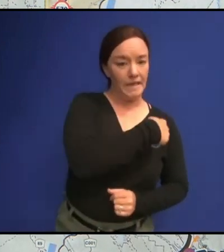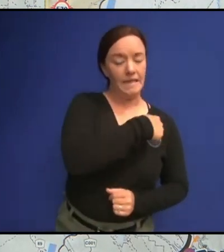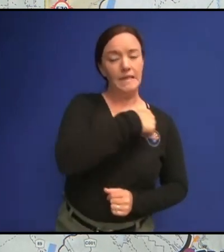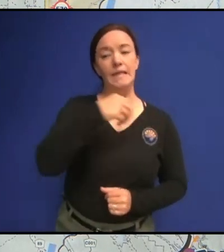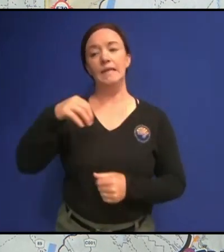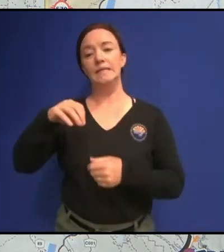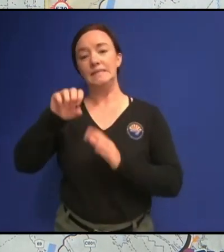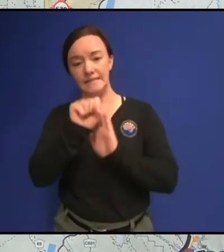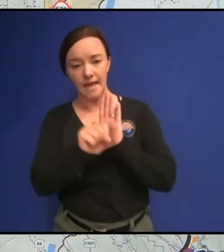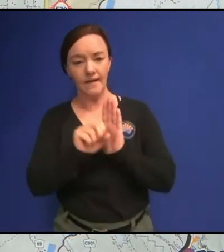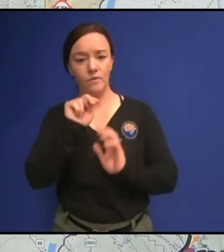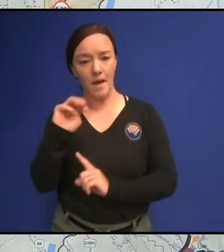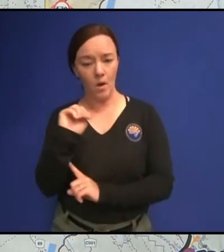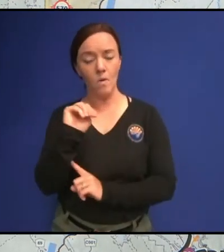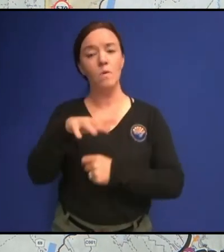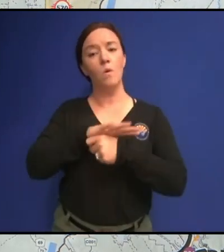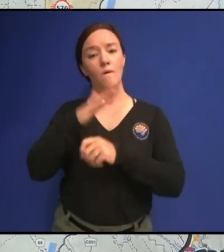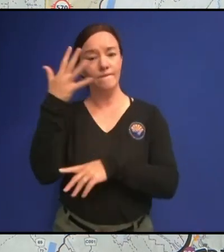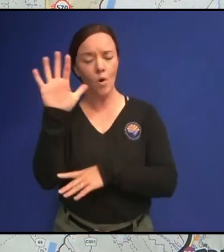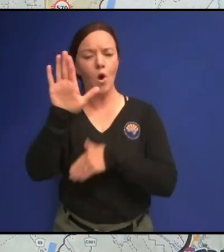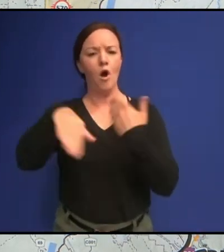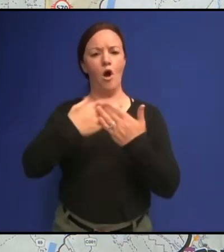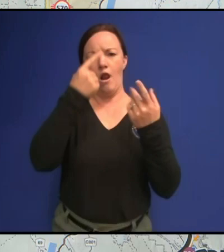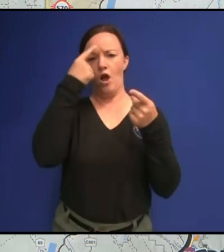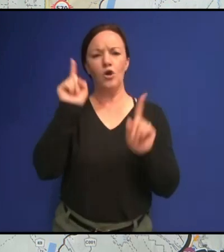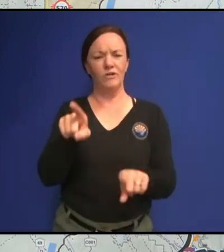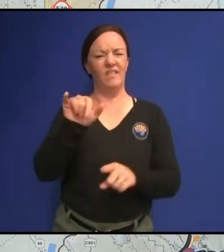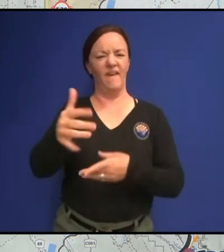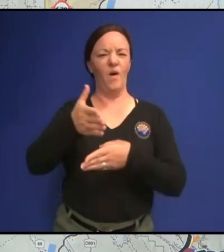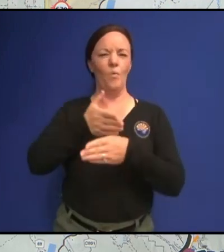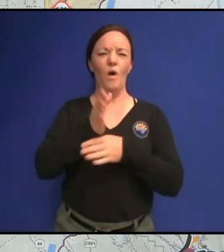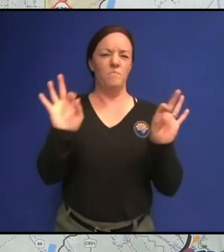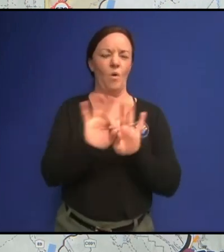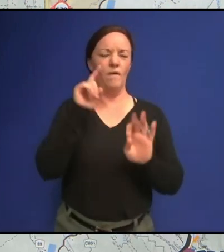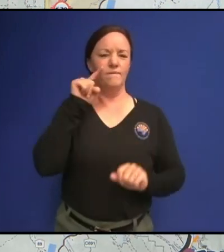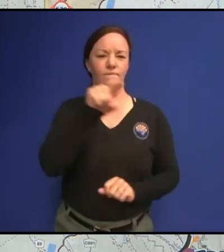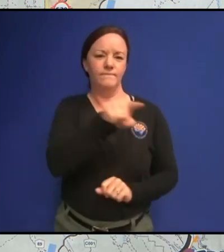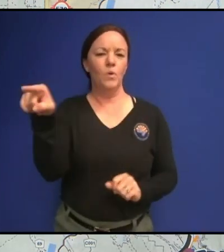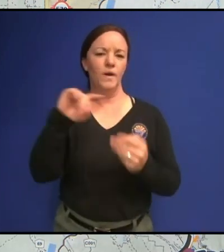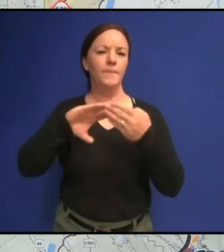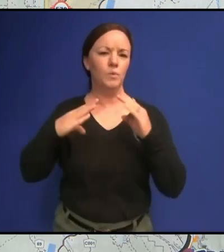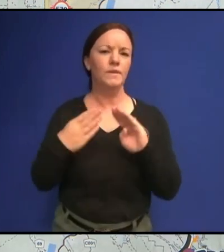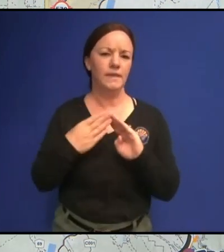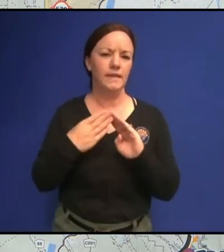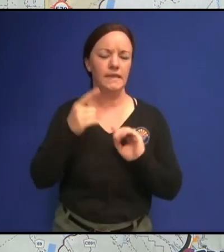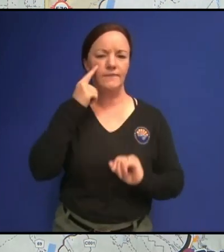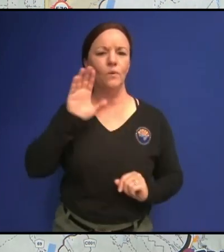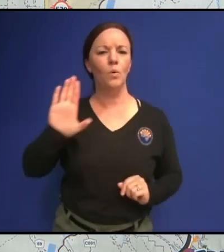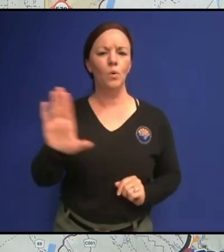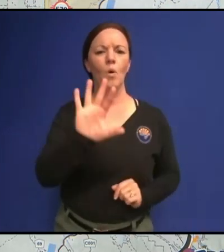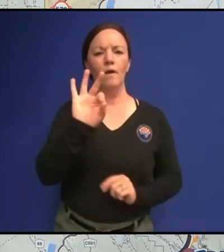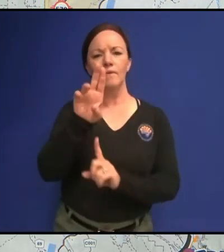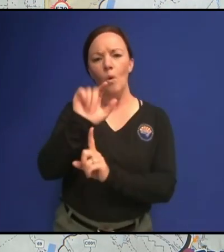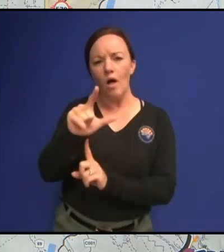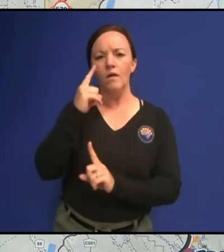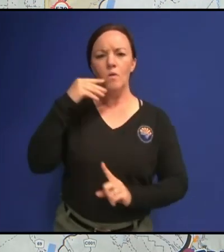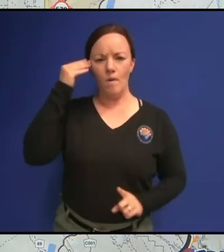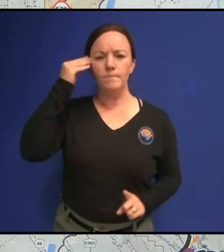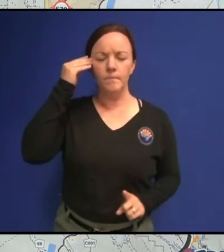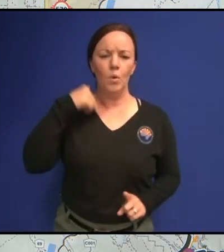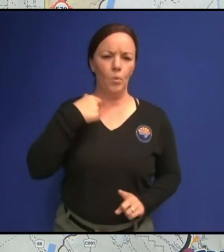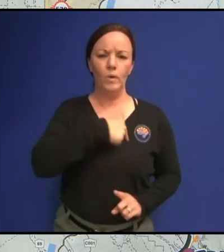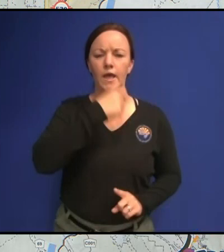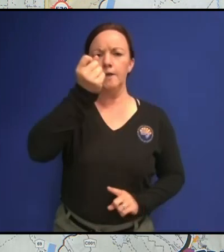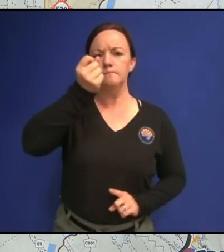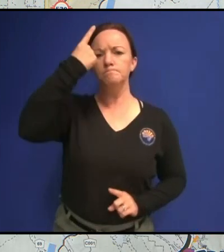that that wood's important to people. That its wood is important to people for fuel for their homes. I